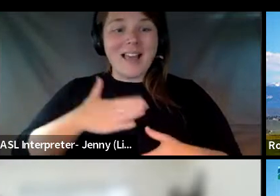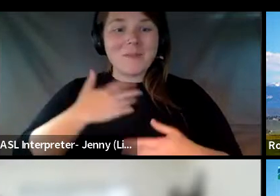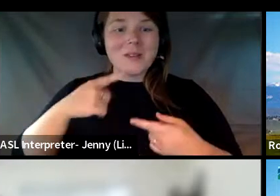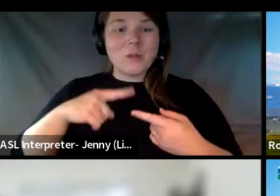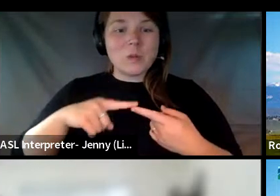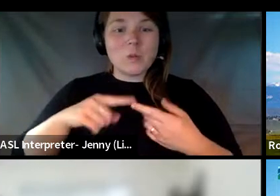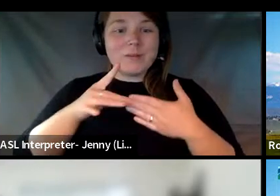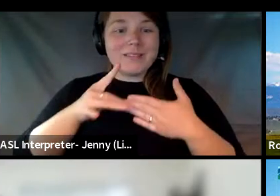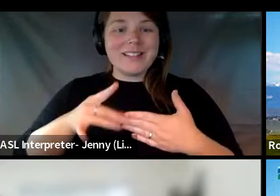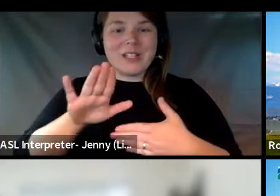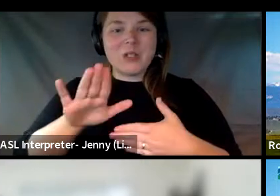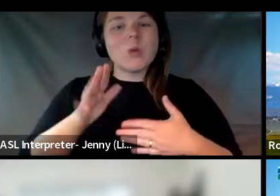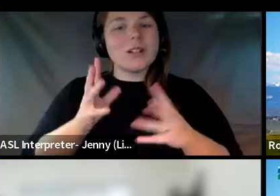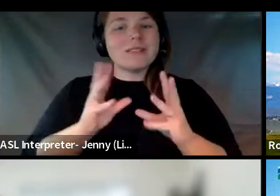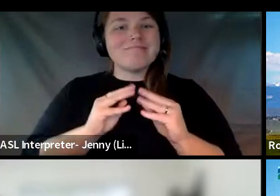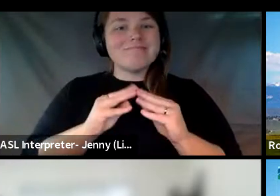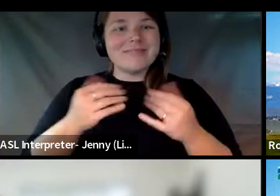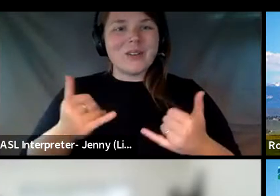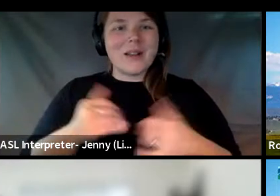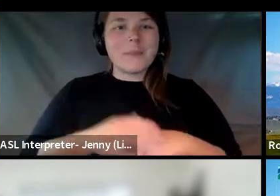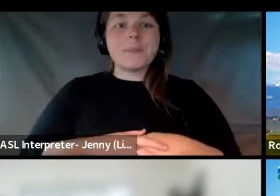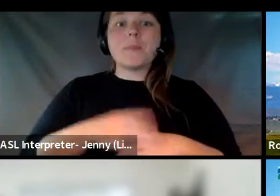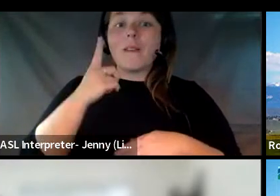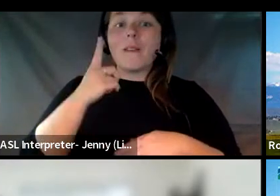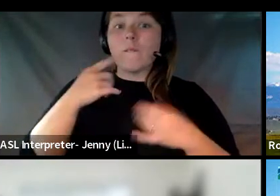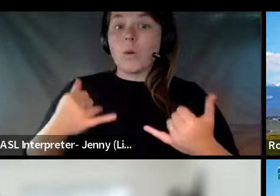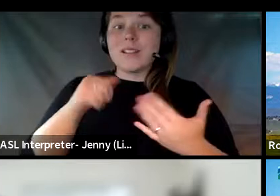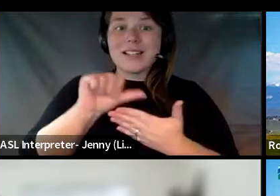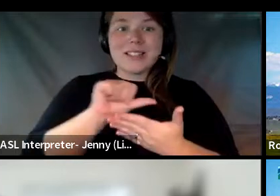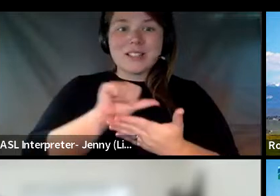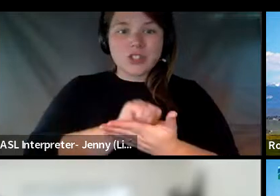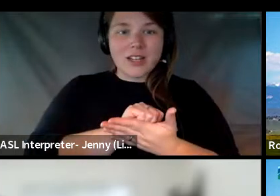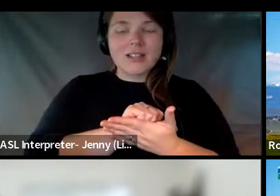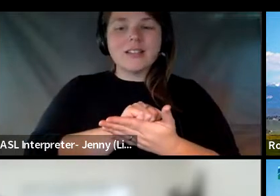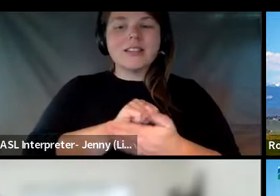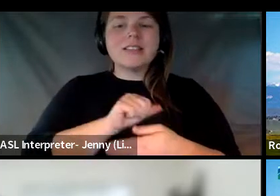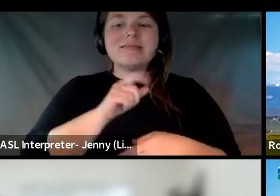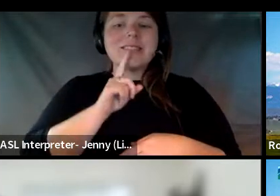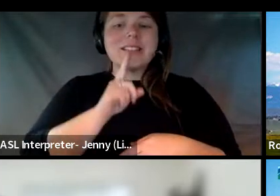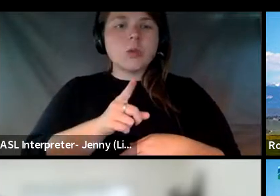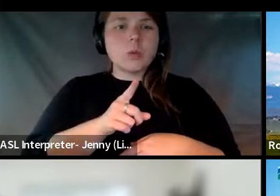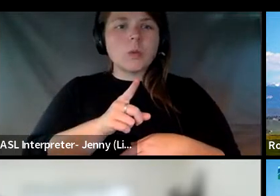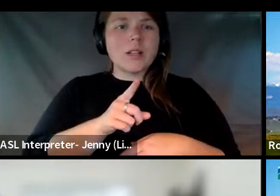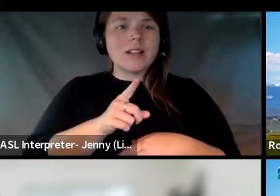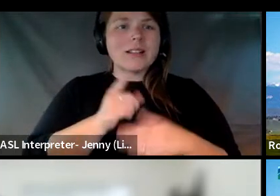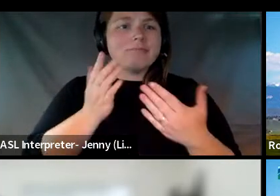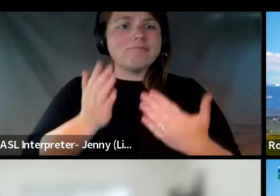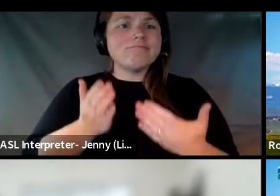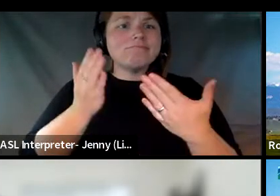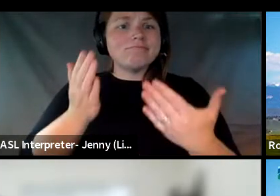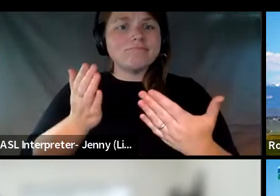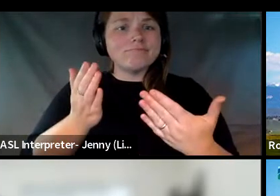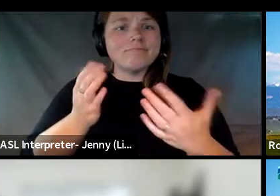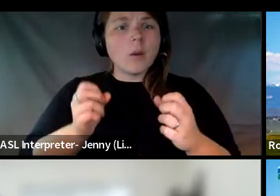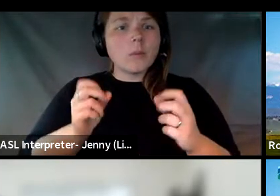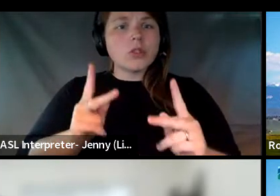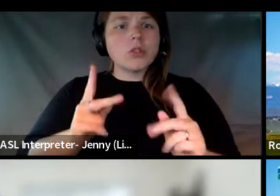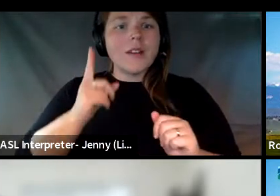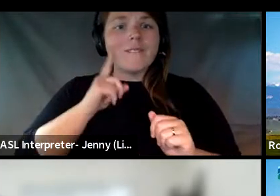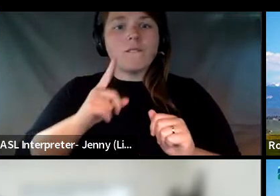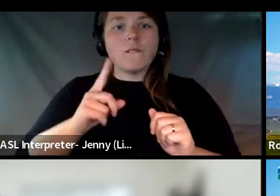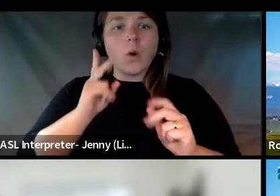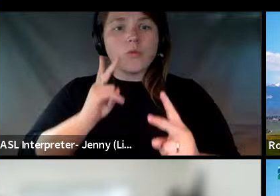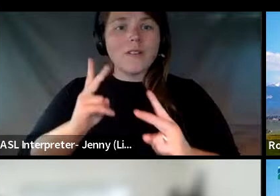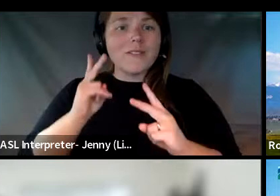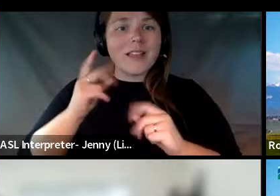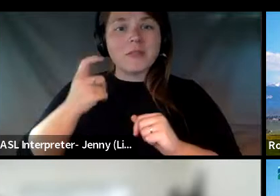today. For today's agenda, it's really designed to offer an opportunity to reflect of our last